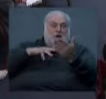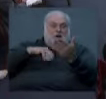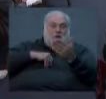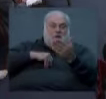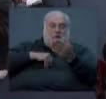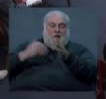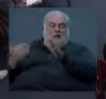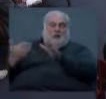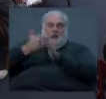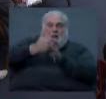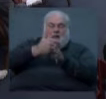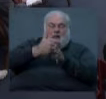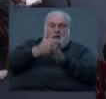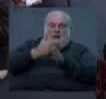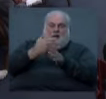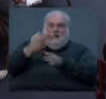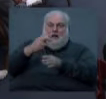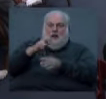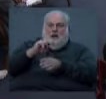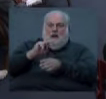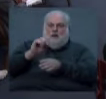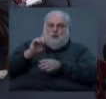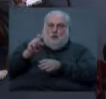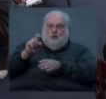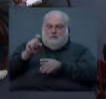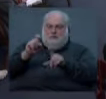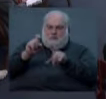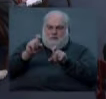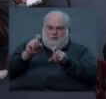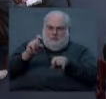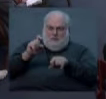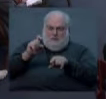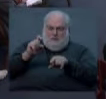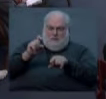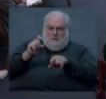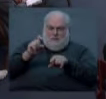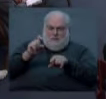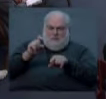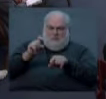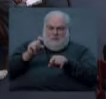question. I have a question. There's a question, Director Hendricks. On breath.